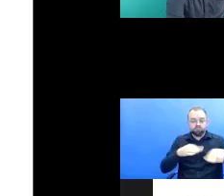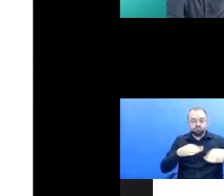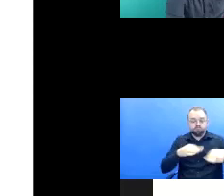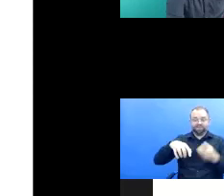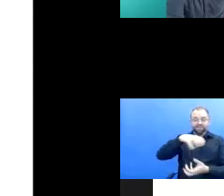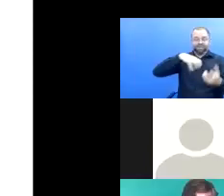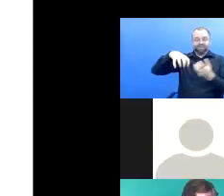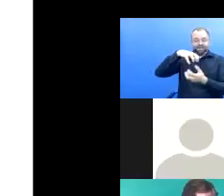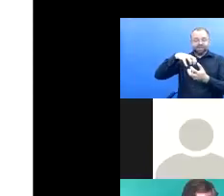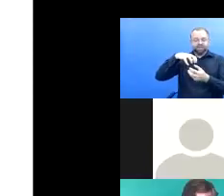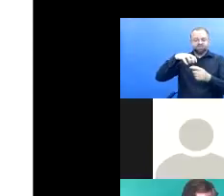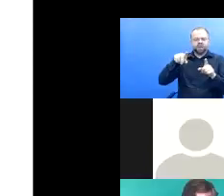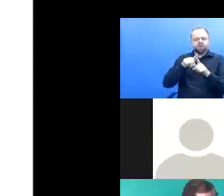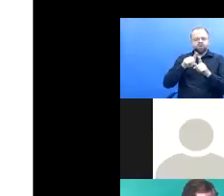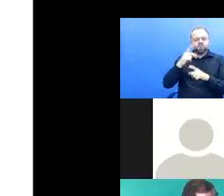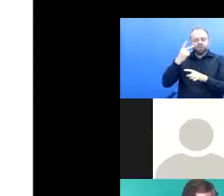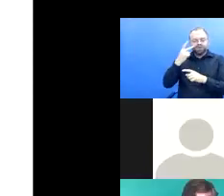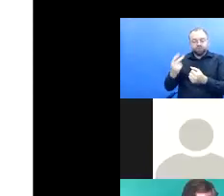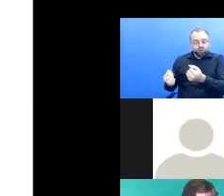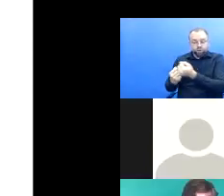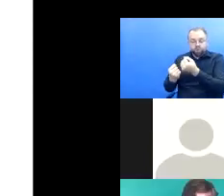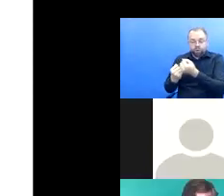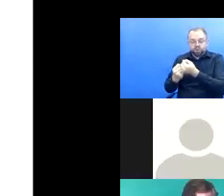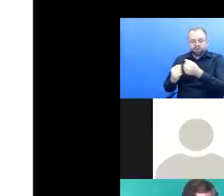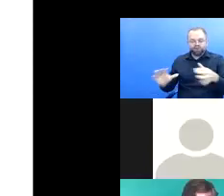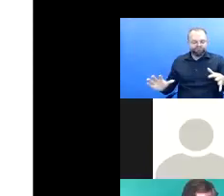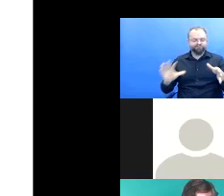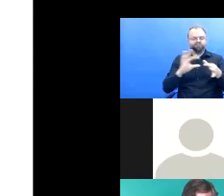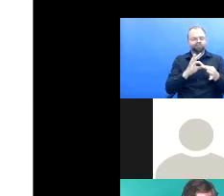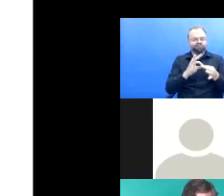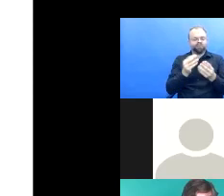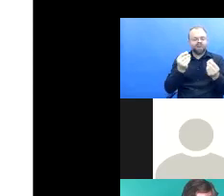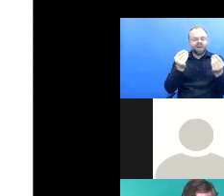So what happened at the moment is that